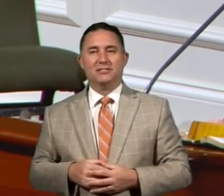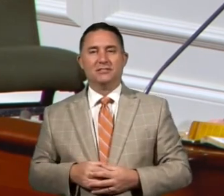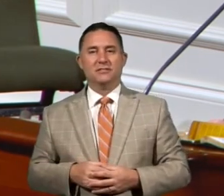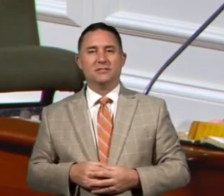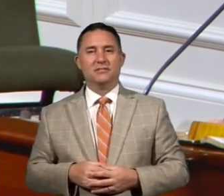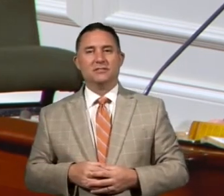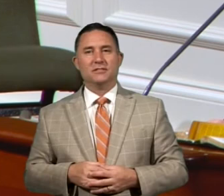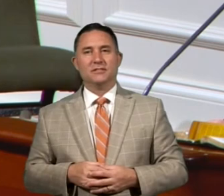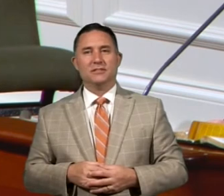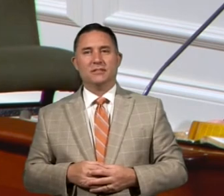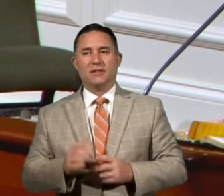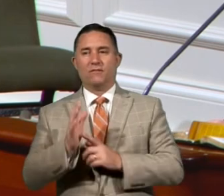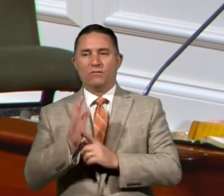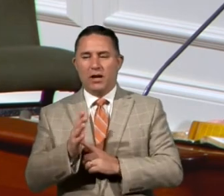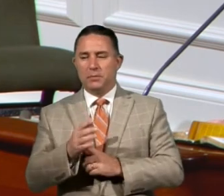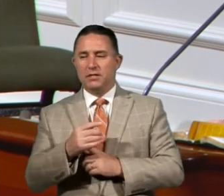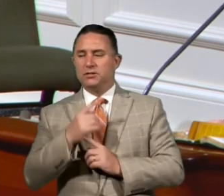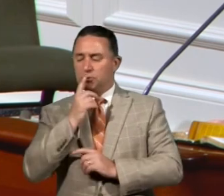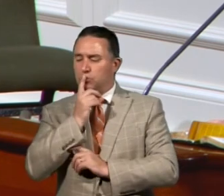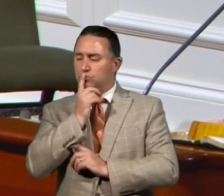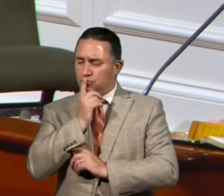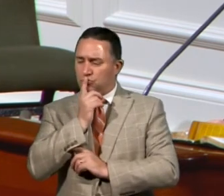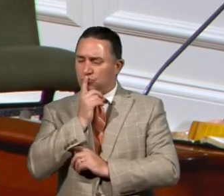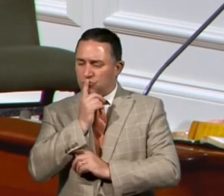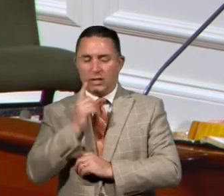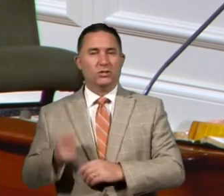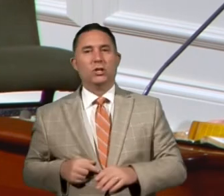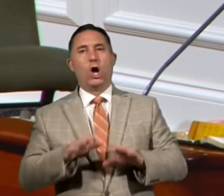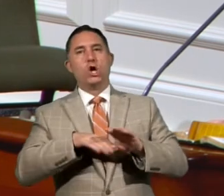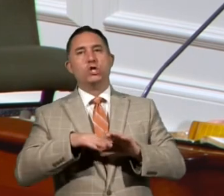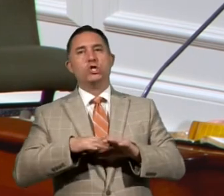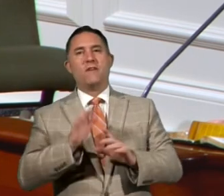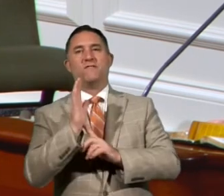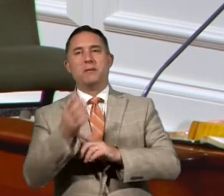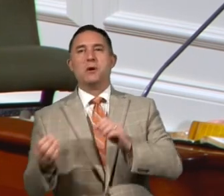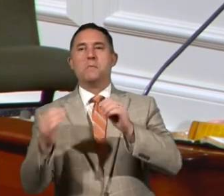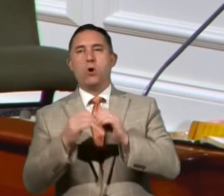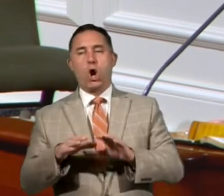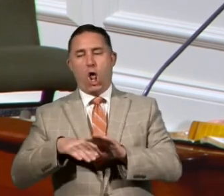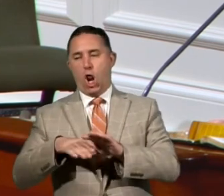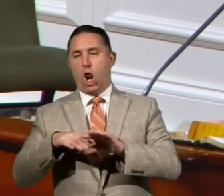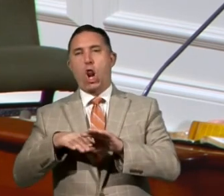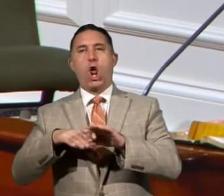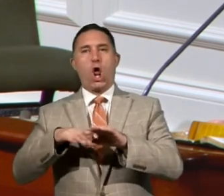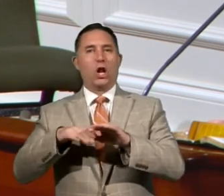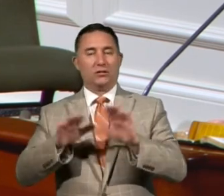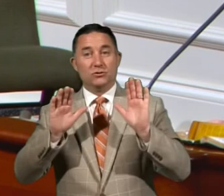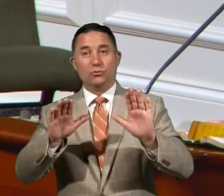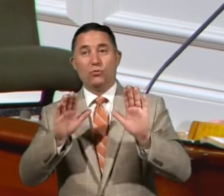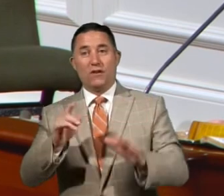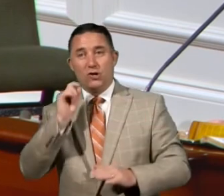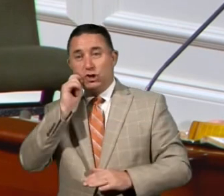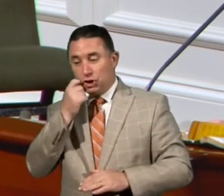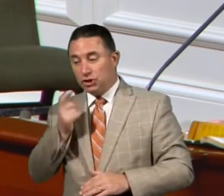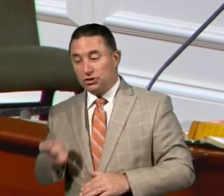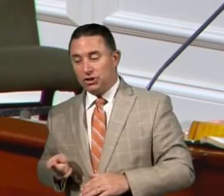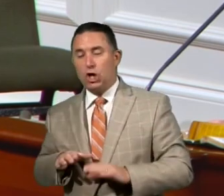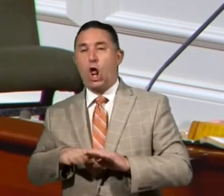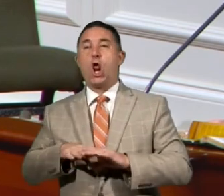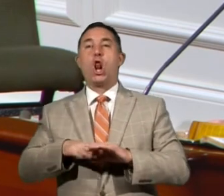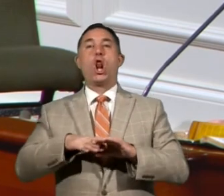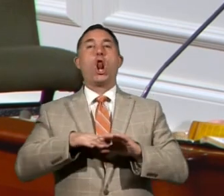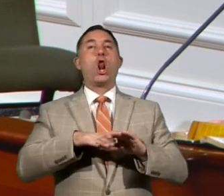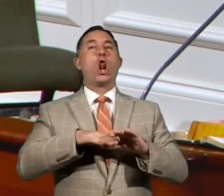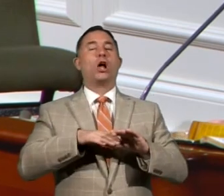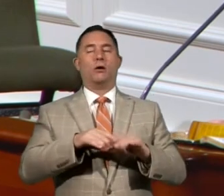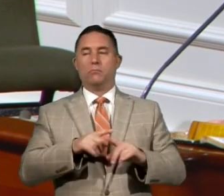And if about every 5 minutes you say, "How about that?" she's good for another 5 minutes. She's wonderful.